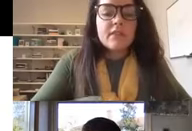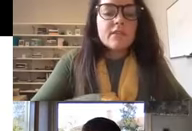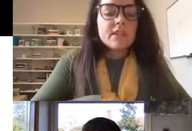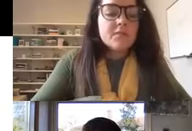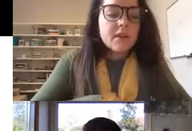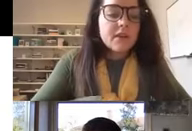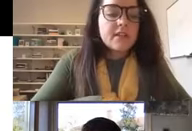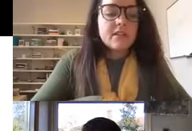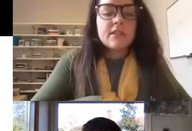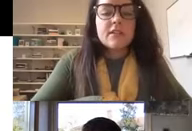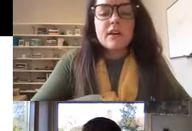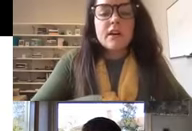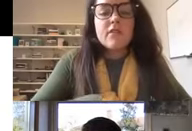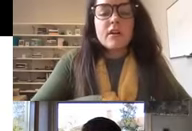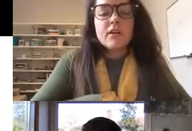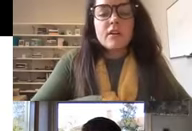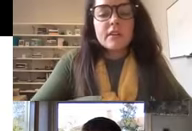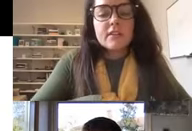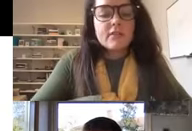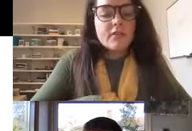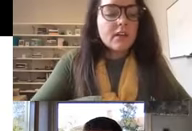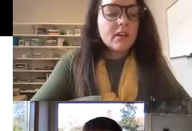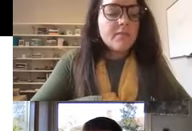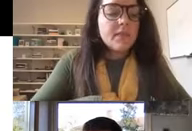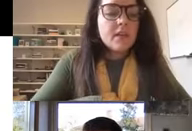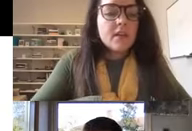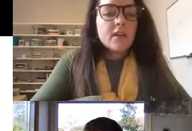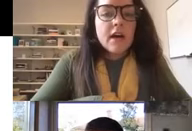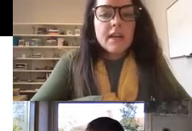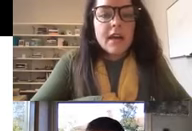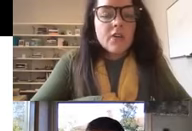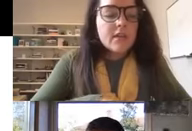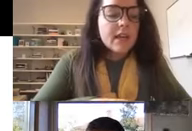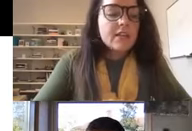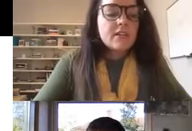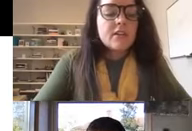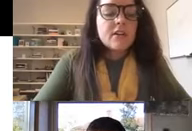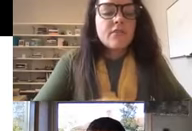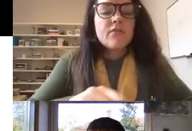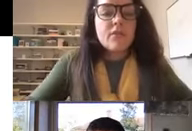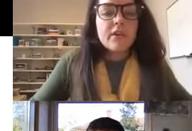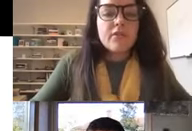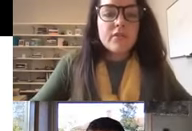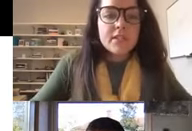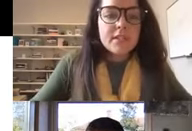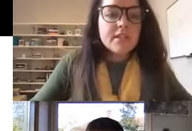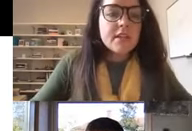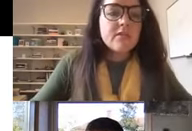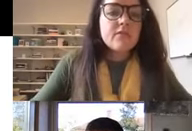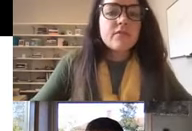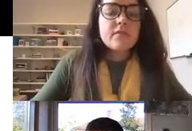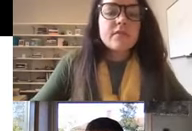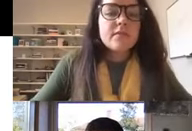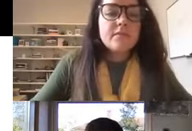the lived experiences of our colleagues of color. I now would like to turn the floor over to